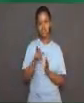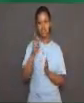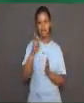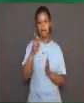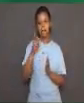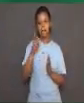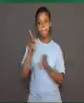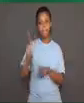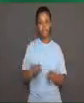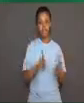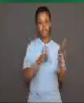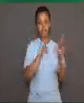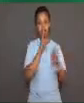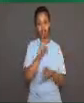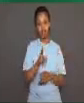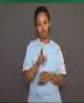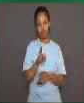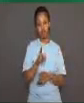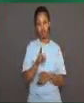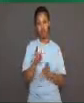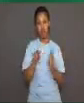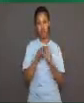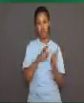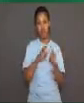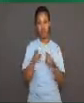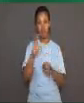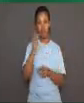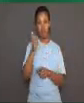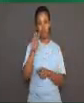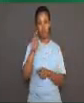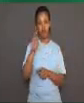classification is Eurasian, or Caucasoid.